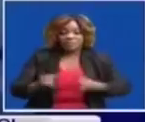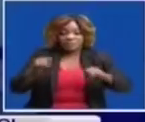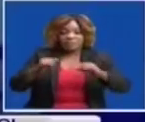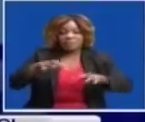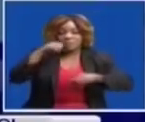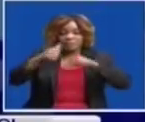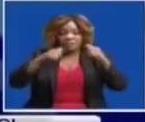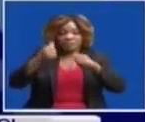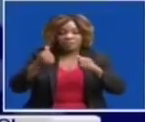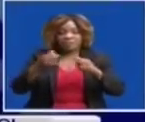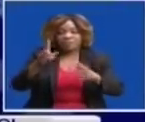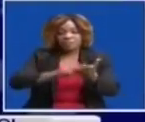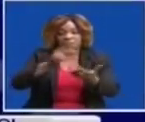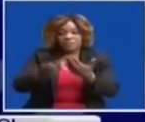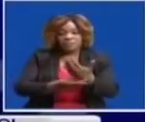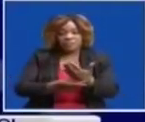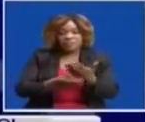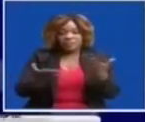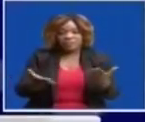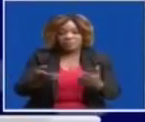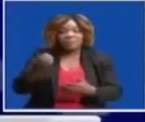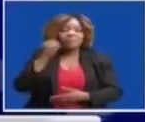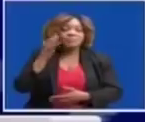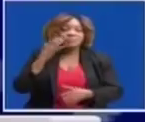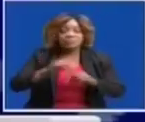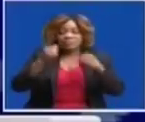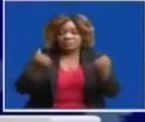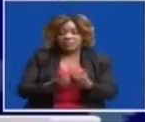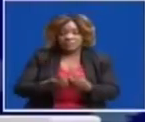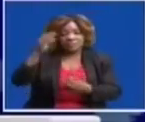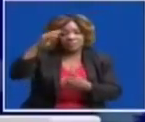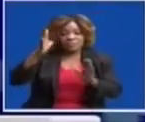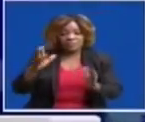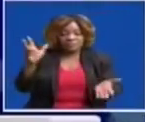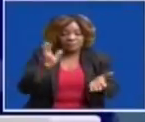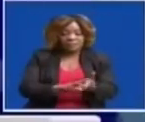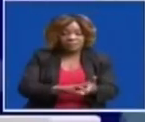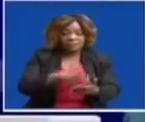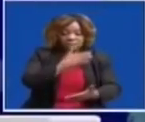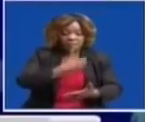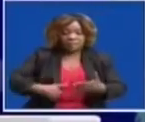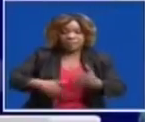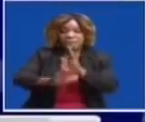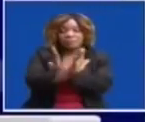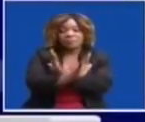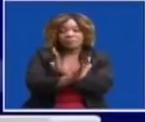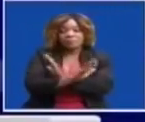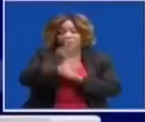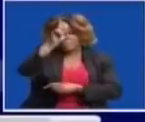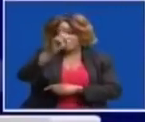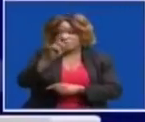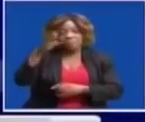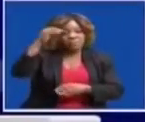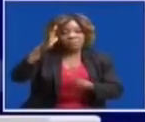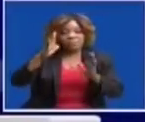agricultural programs in the country. Home Affairs Minister Stephen Kampiongo signed the agreement on behalf of Zambia, while